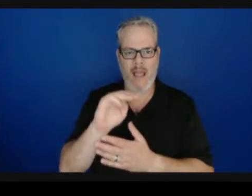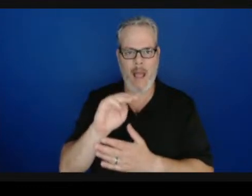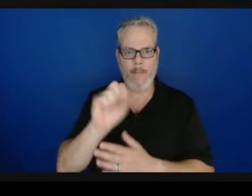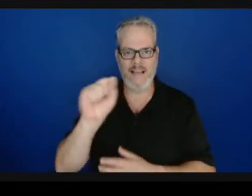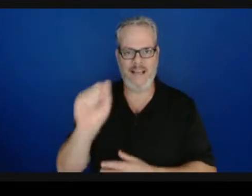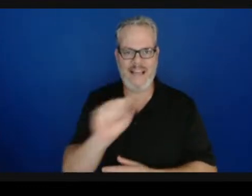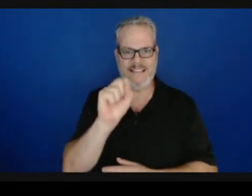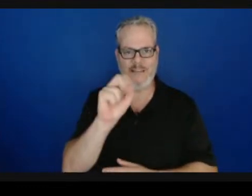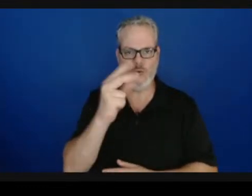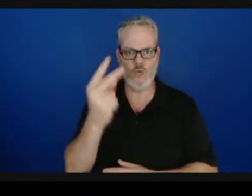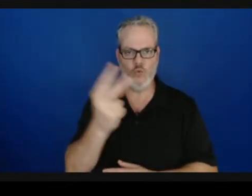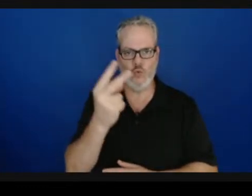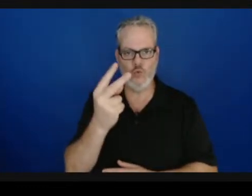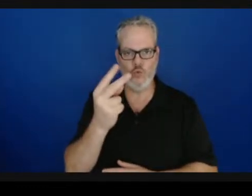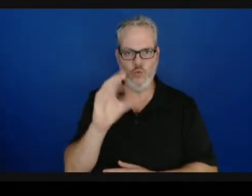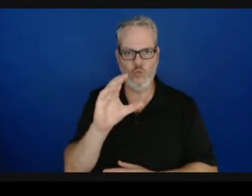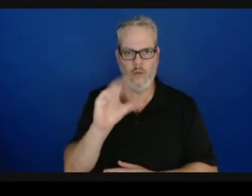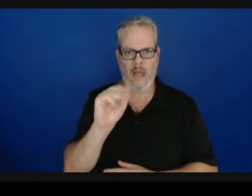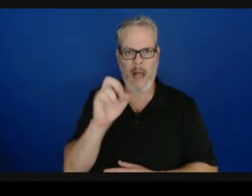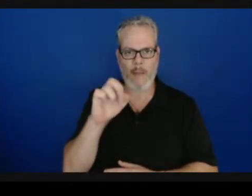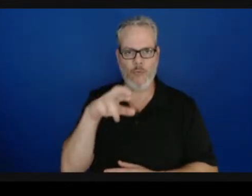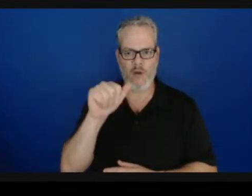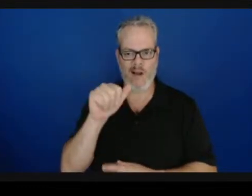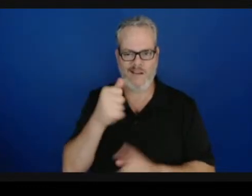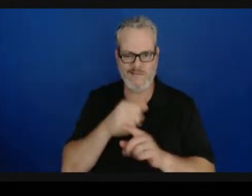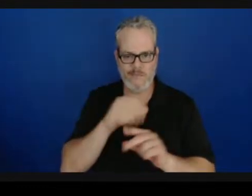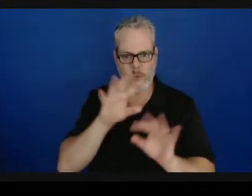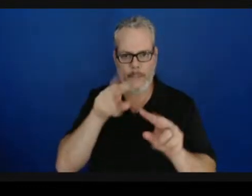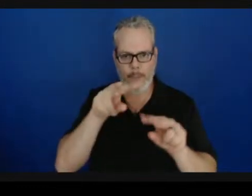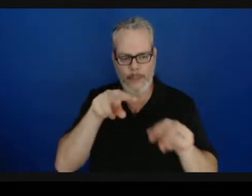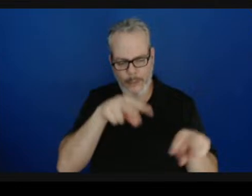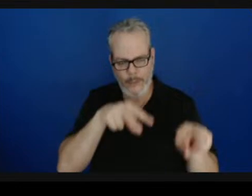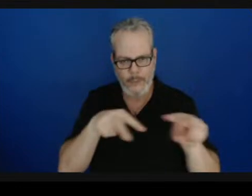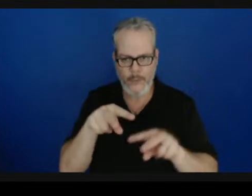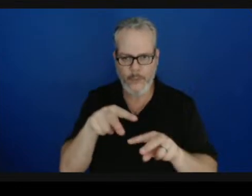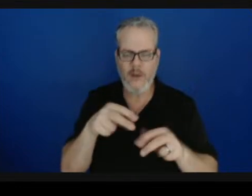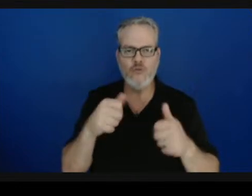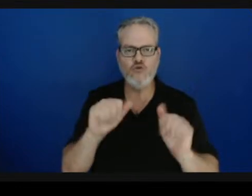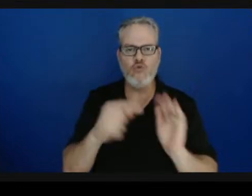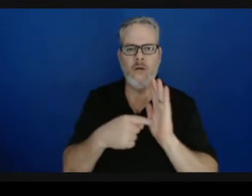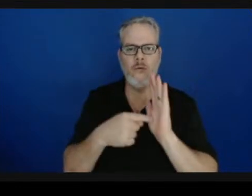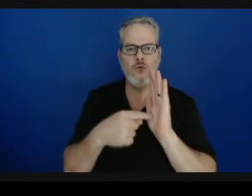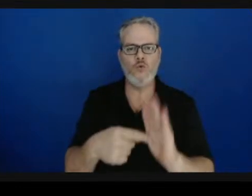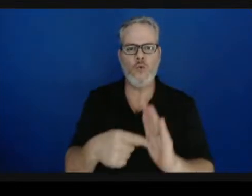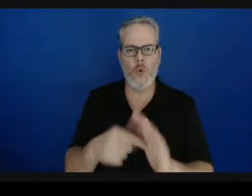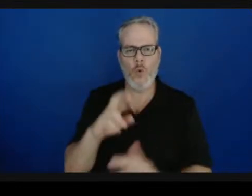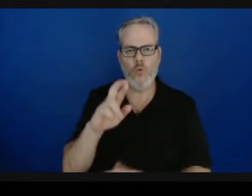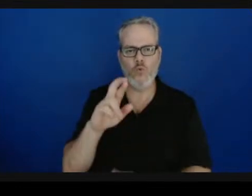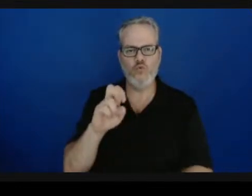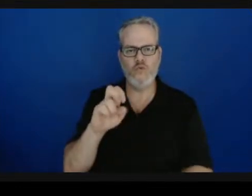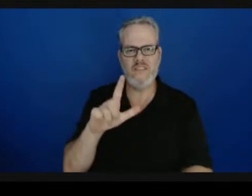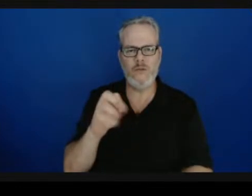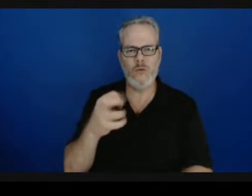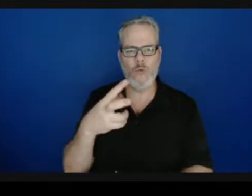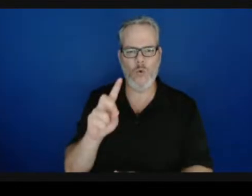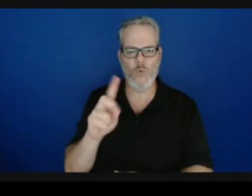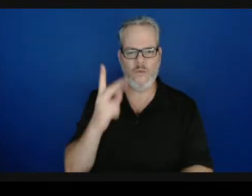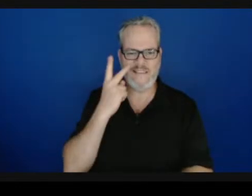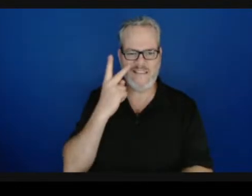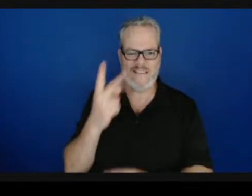Crater. And here is a recent view of it. Maybe I can reload it. Will it let me reload it?